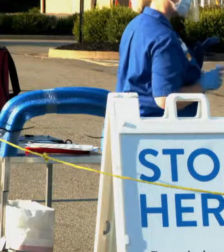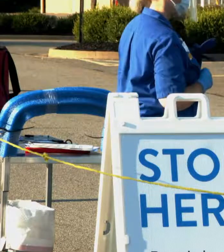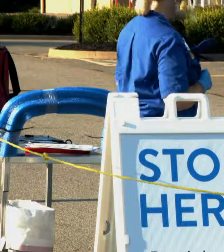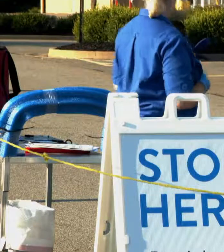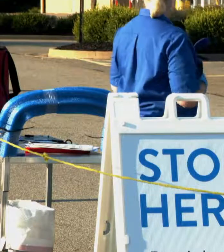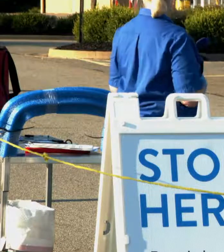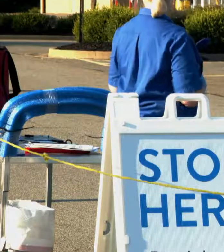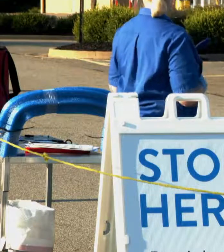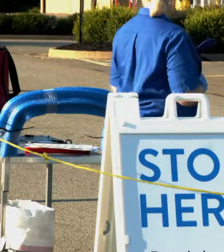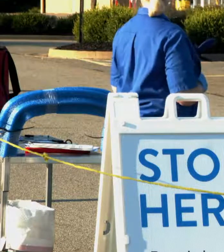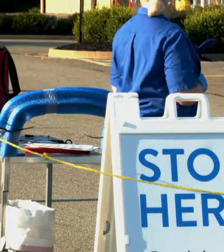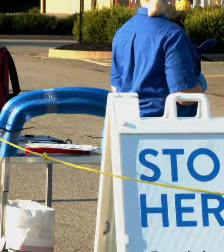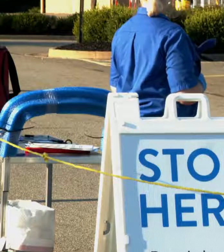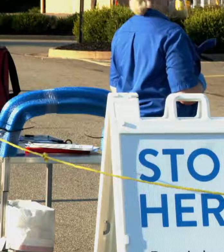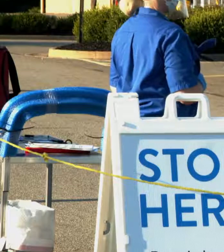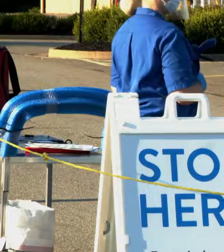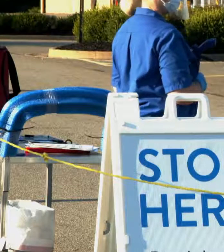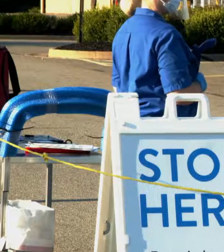and proceed.